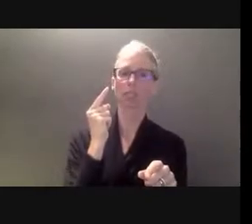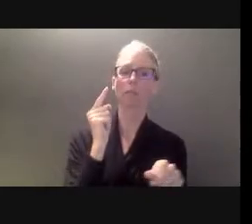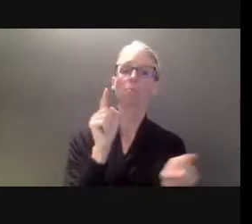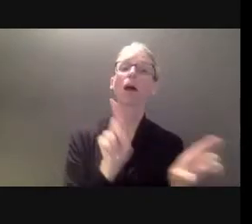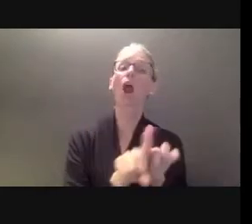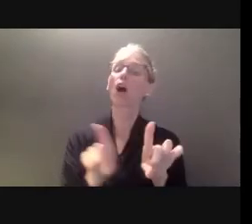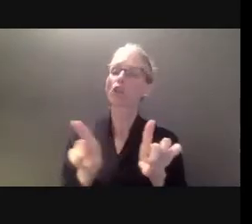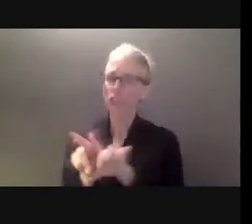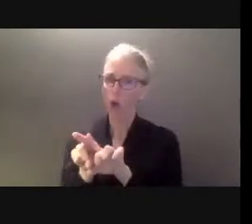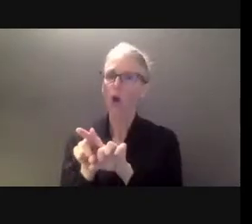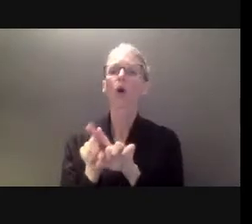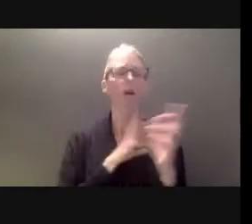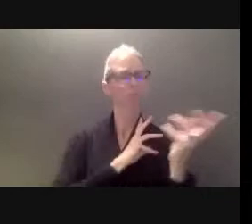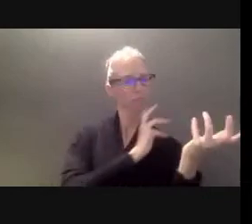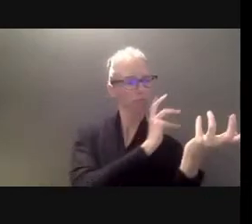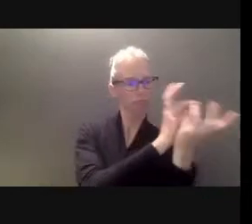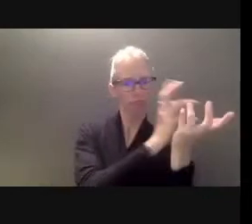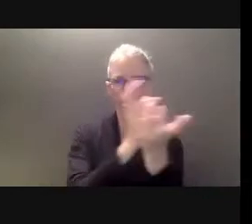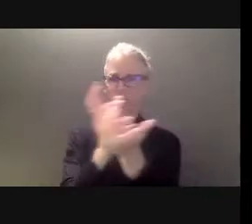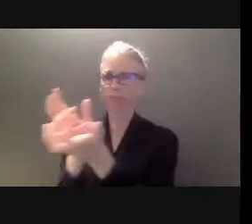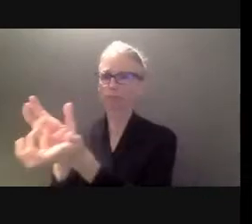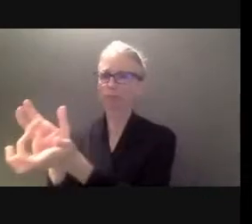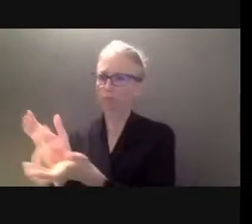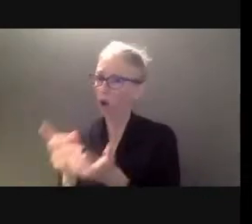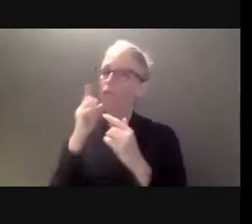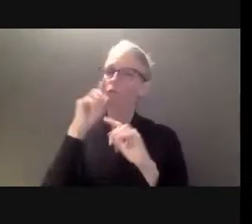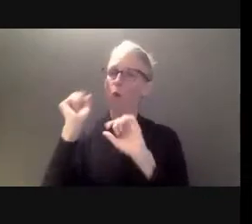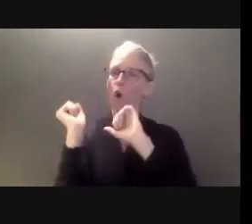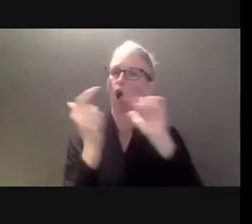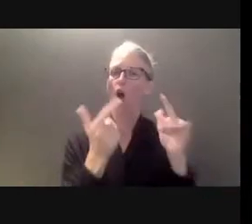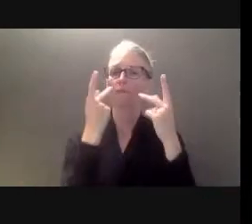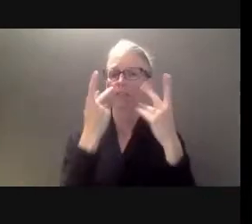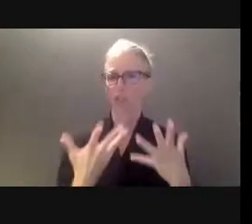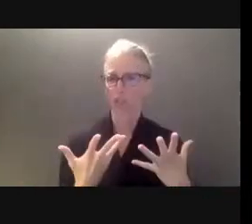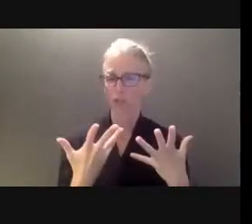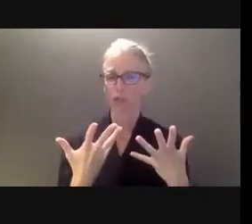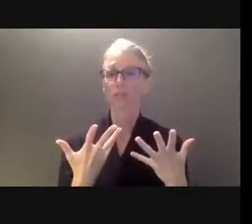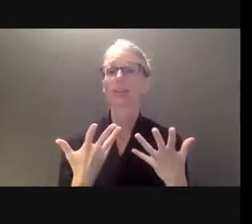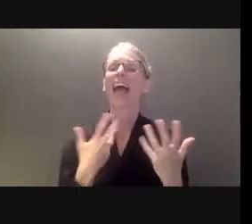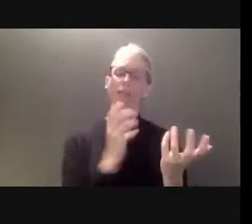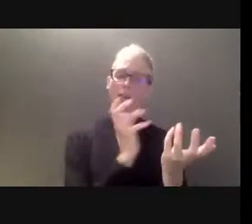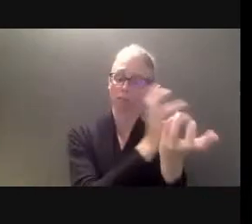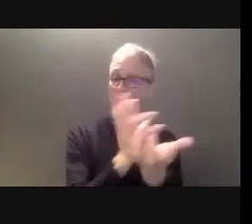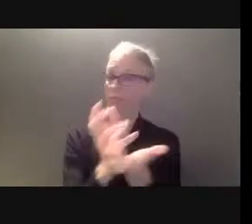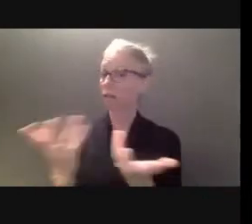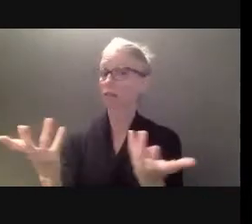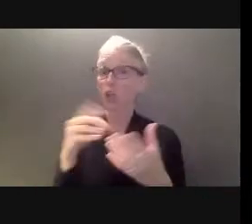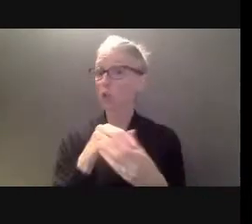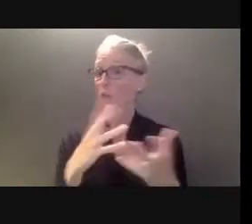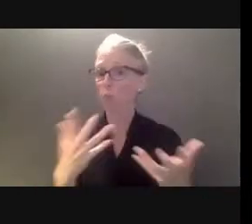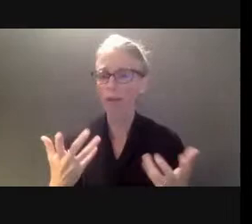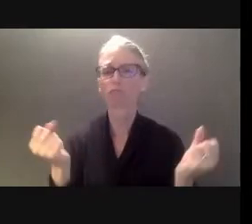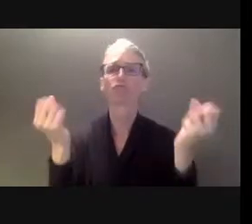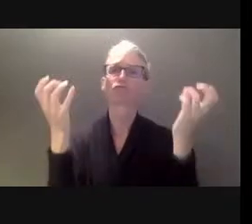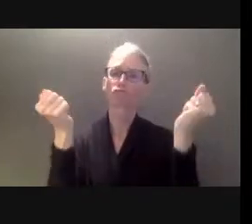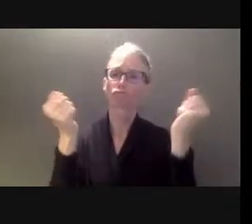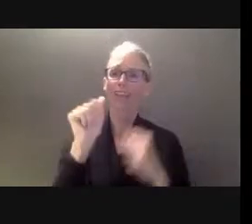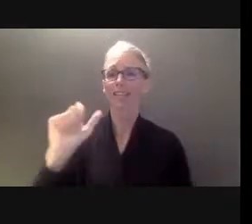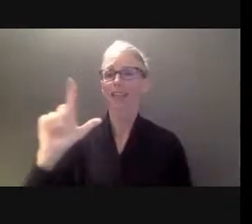in a way that can be easily understood by all visitors. So some examples of this are including ASL, Braille,